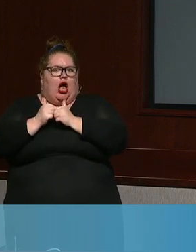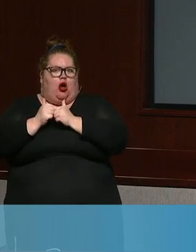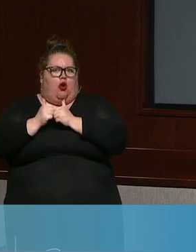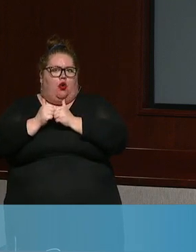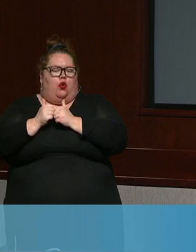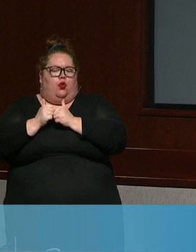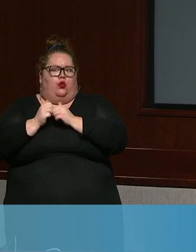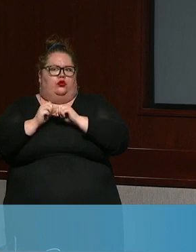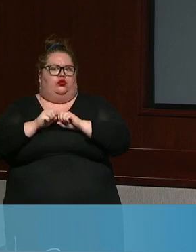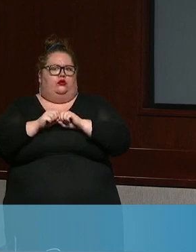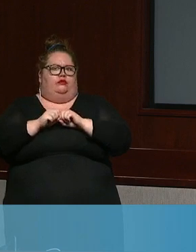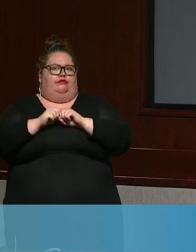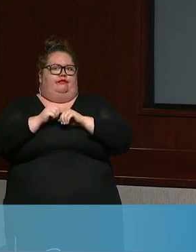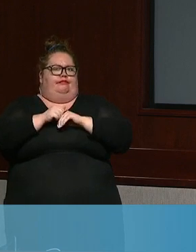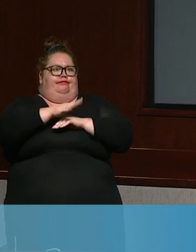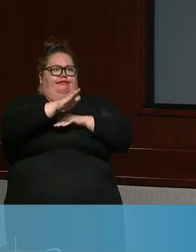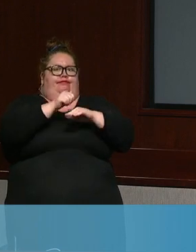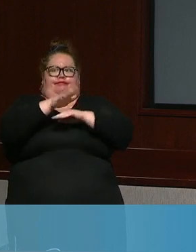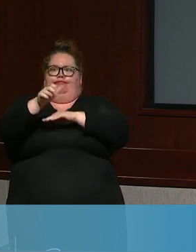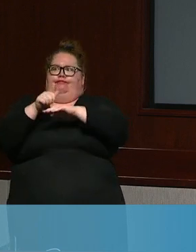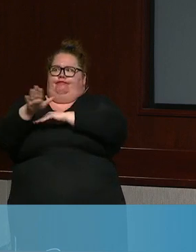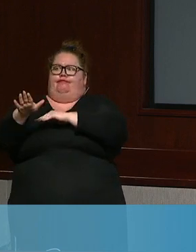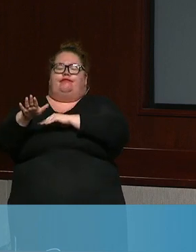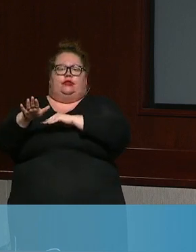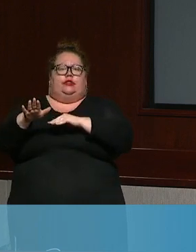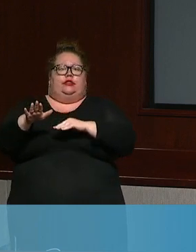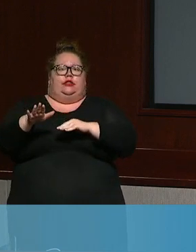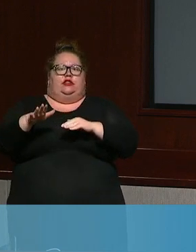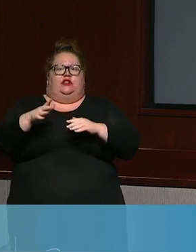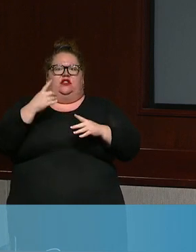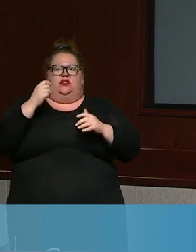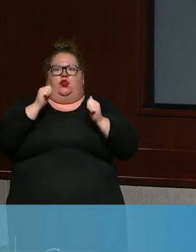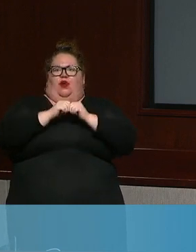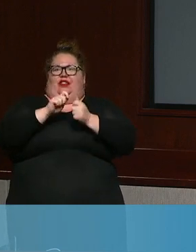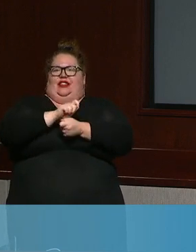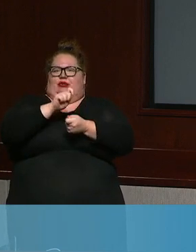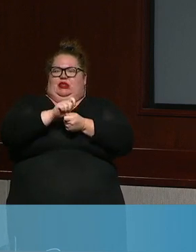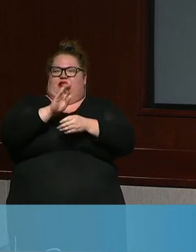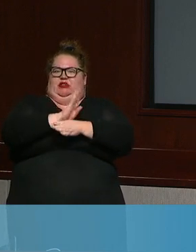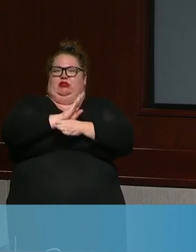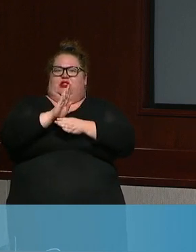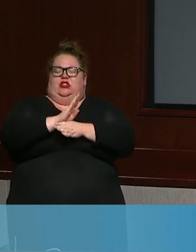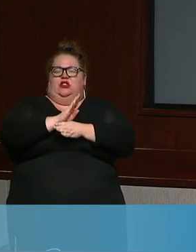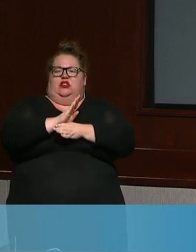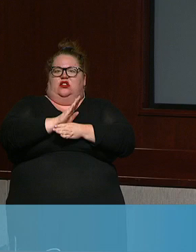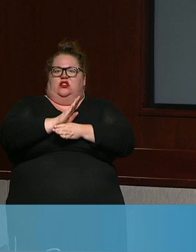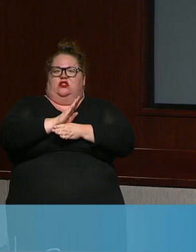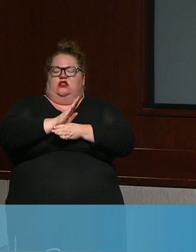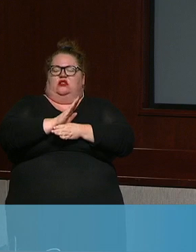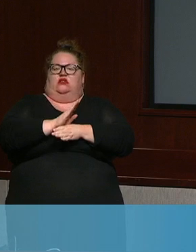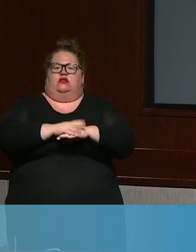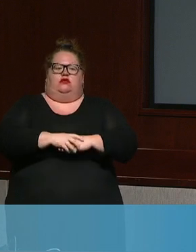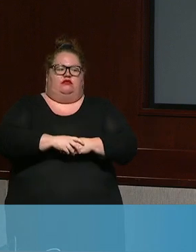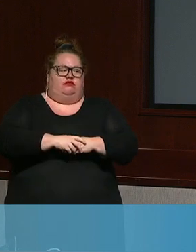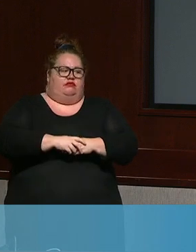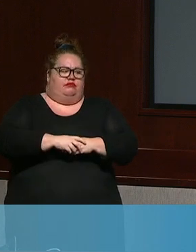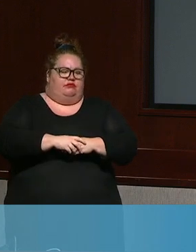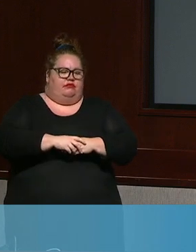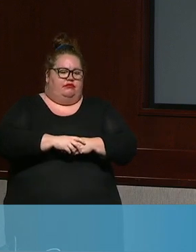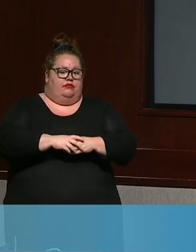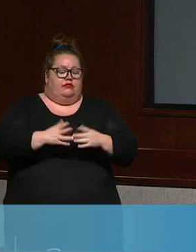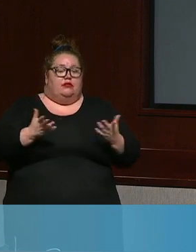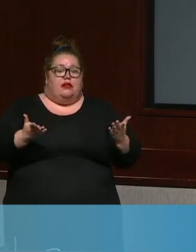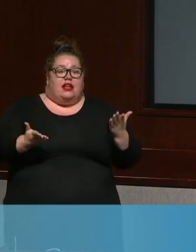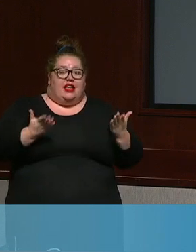agencies that are involved with the various businesses that are subject to the restrictions. And so if you're continuing